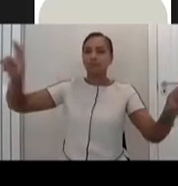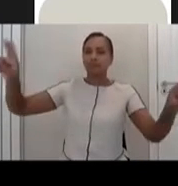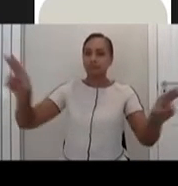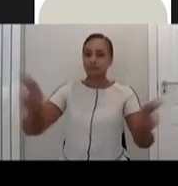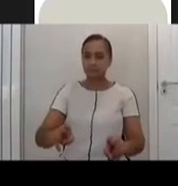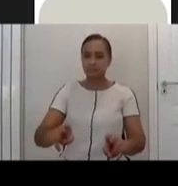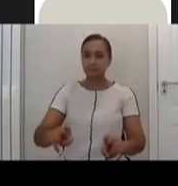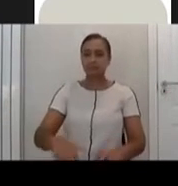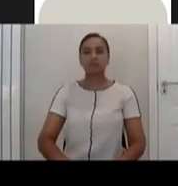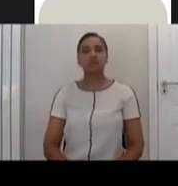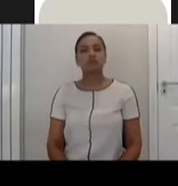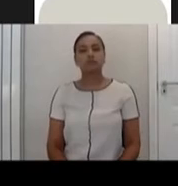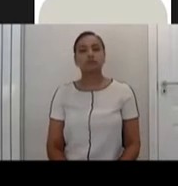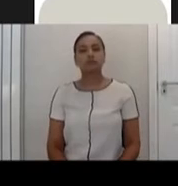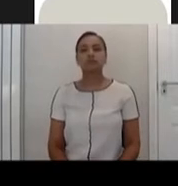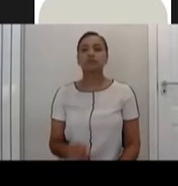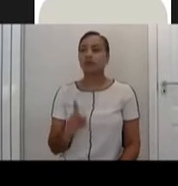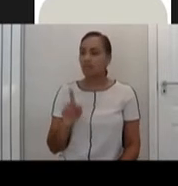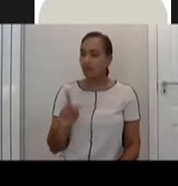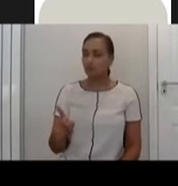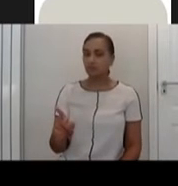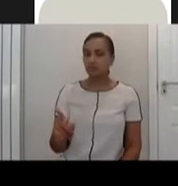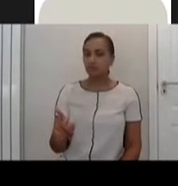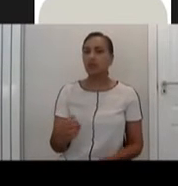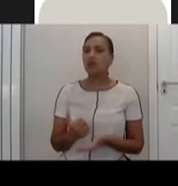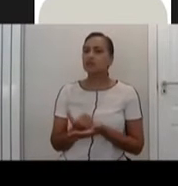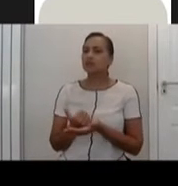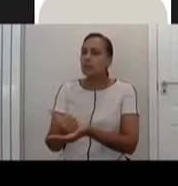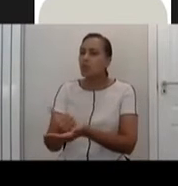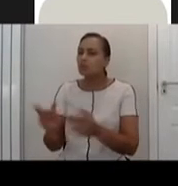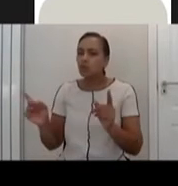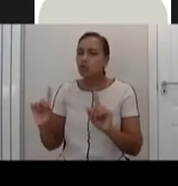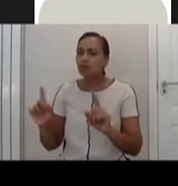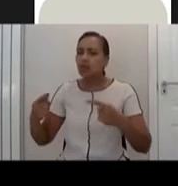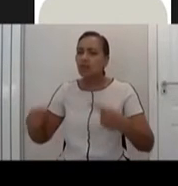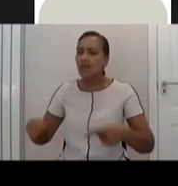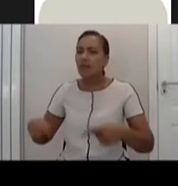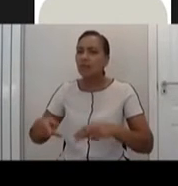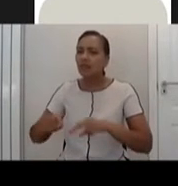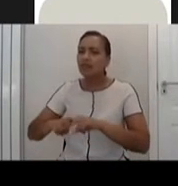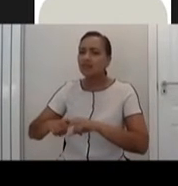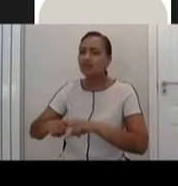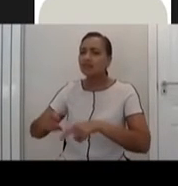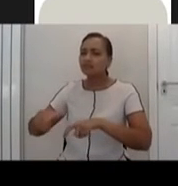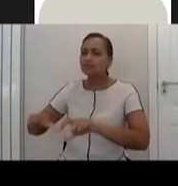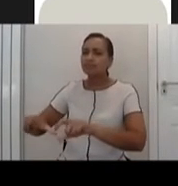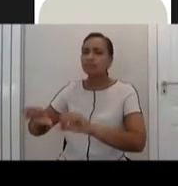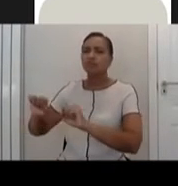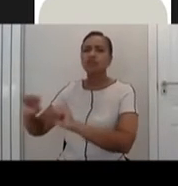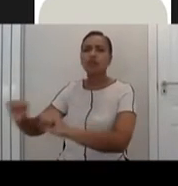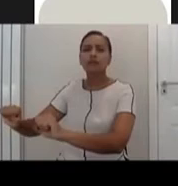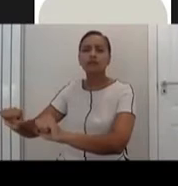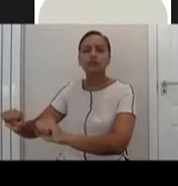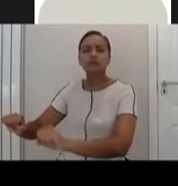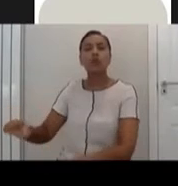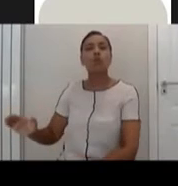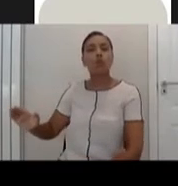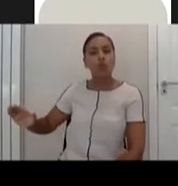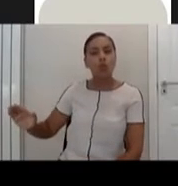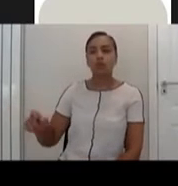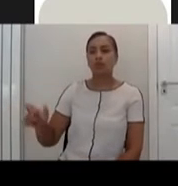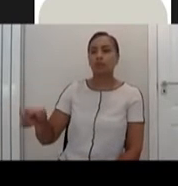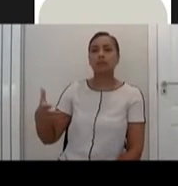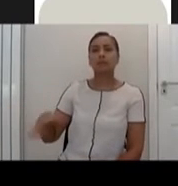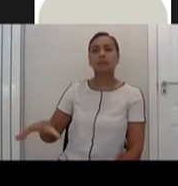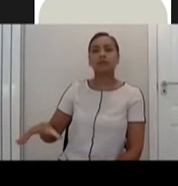support for that cohort, that group of people who have been shielding, all of the individuals who have